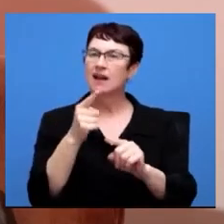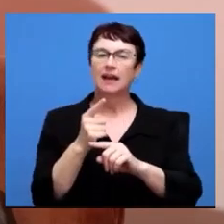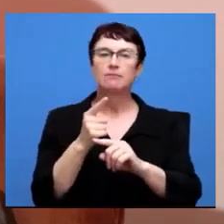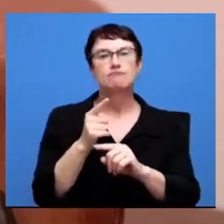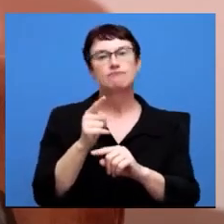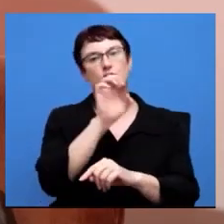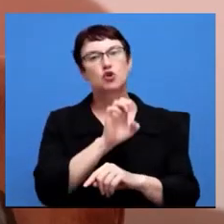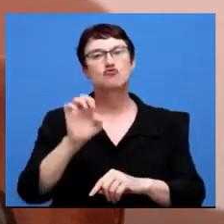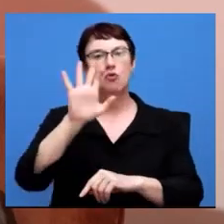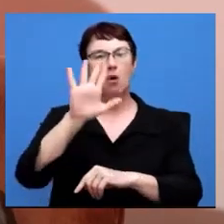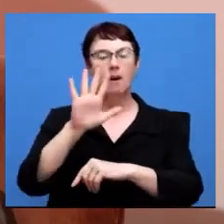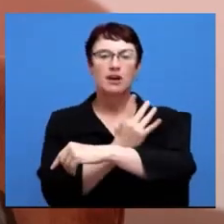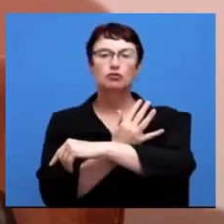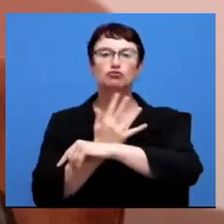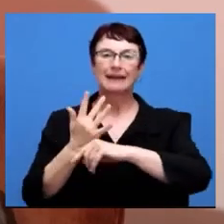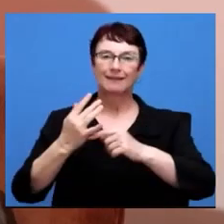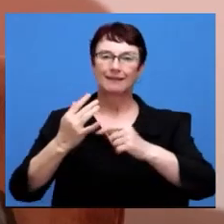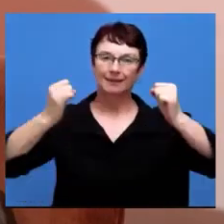moderator for this session today.